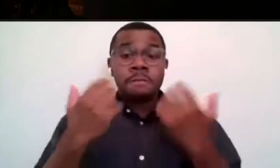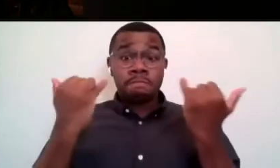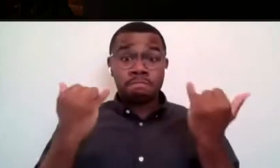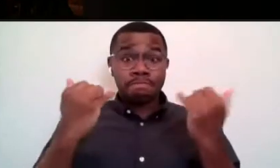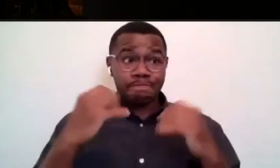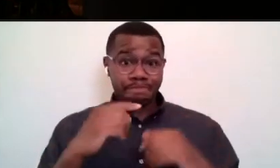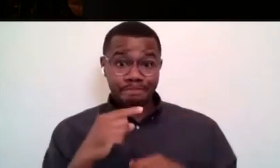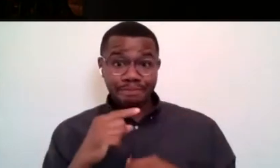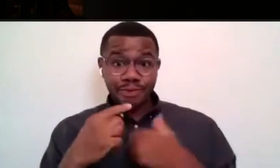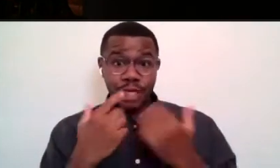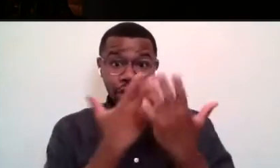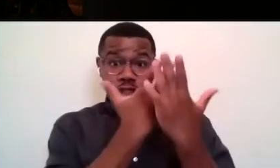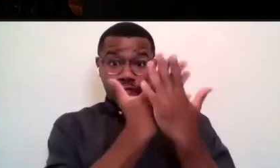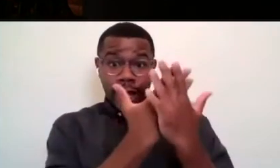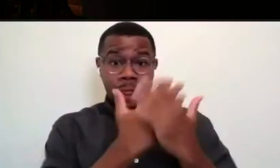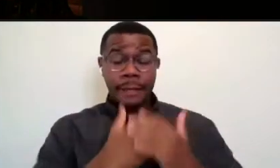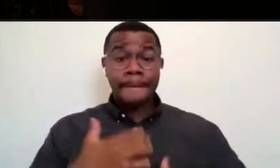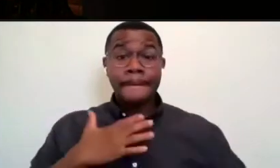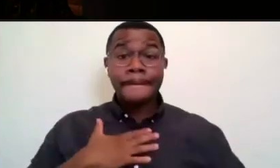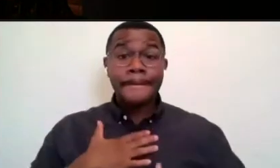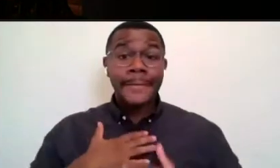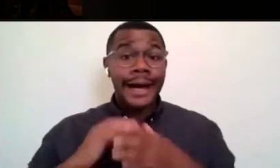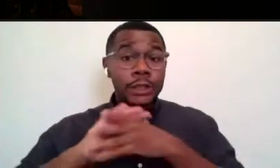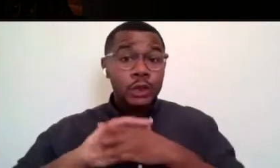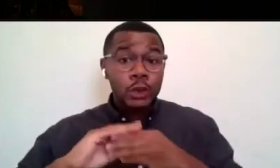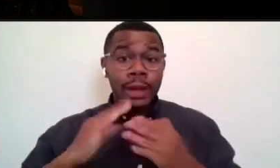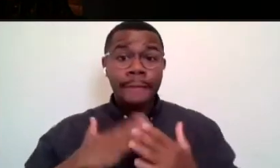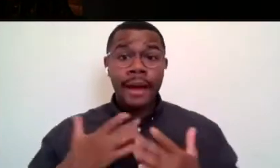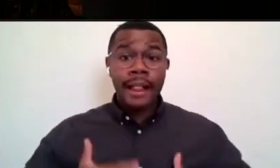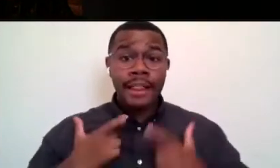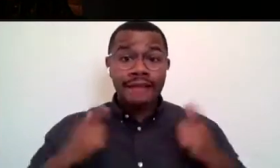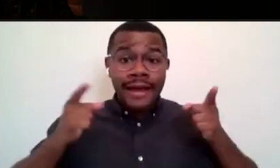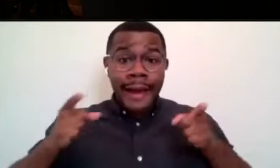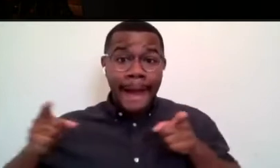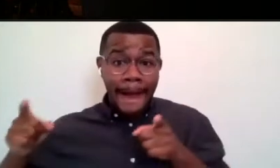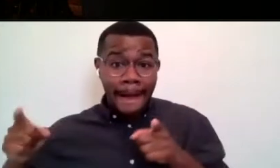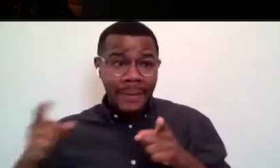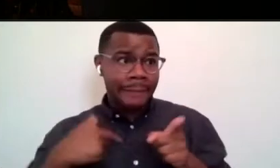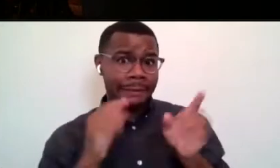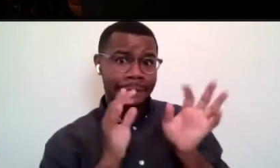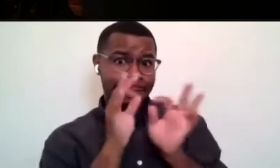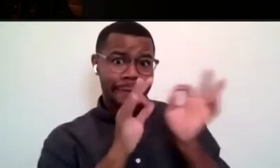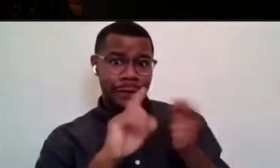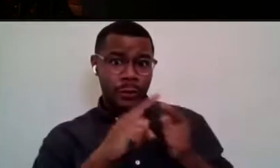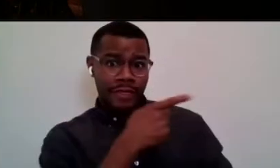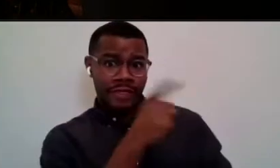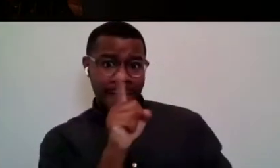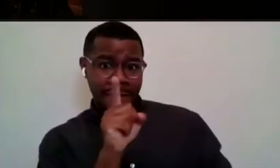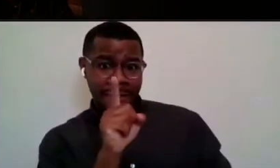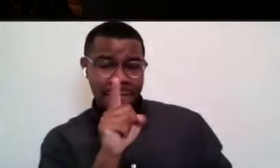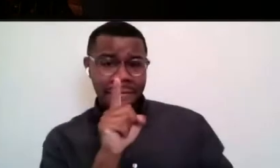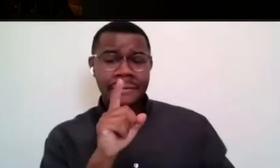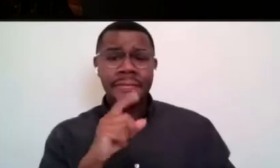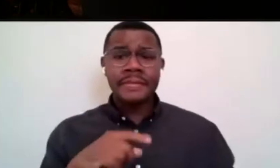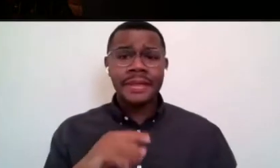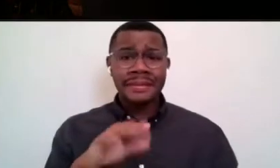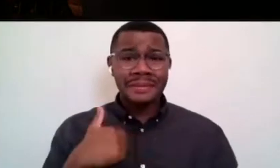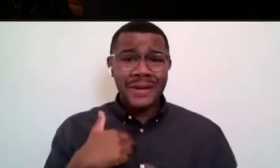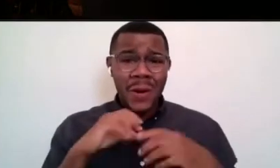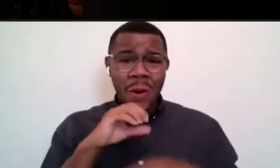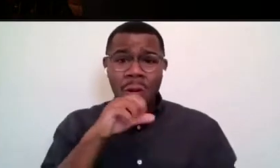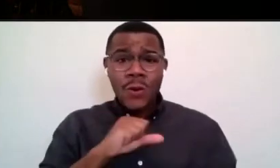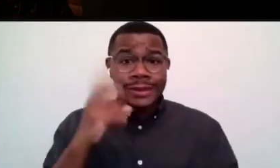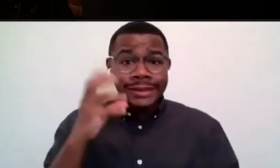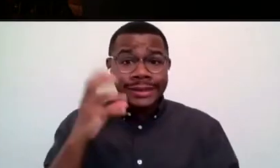story of having a baby at 16, you know, and they were like, just, I said, you know, I was a mother before I was a woman. You